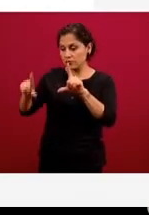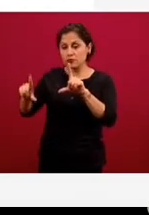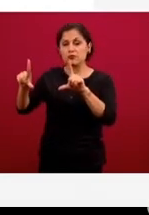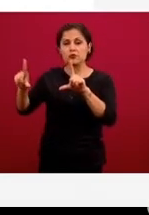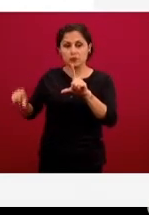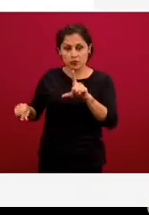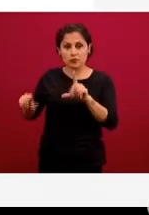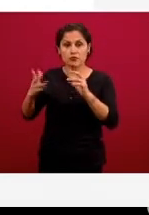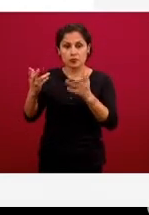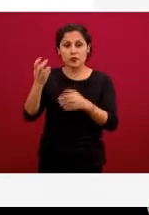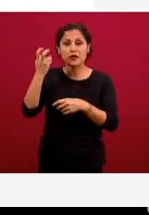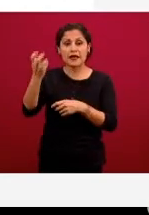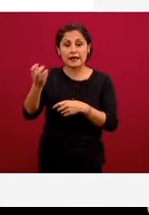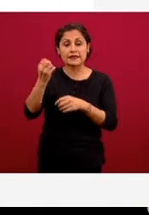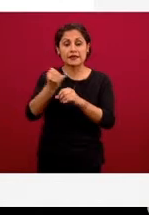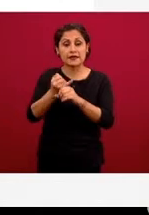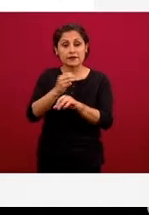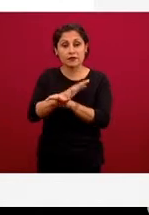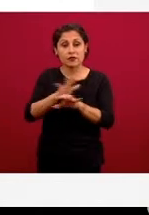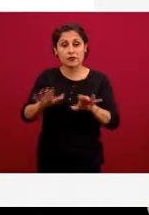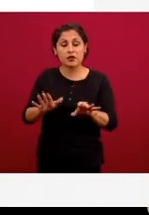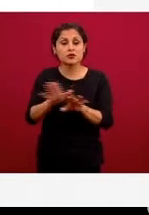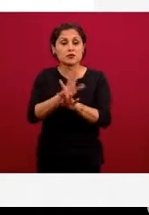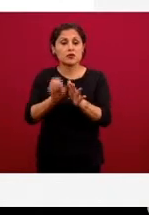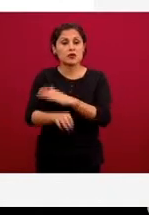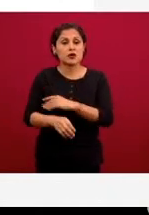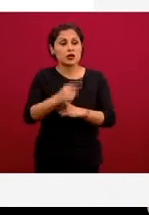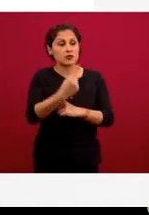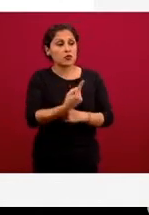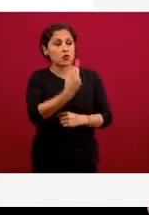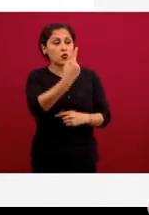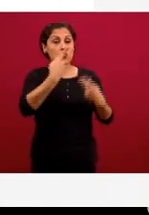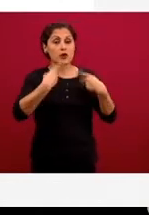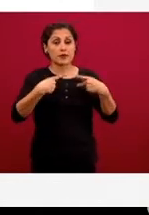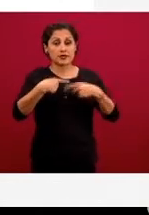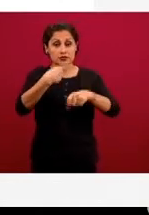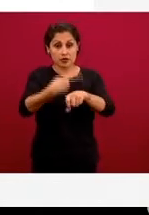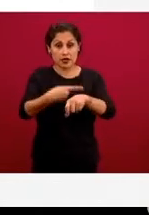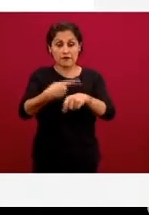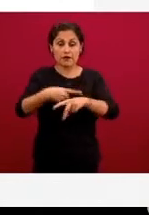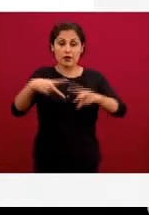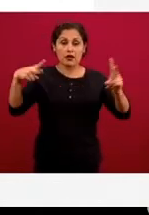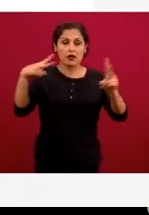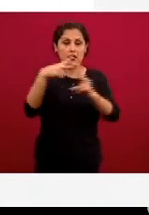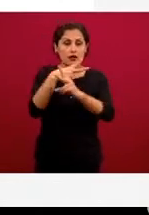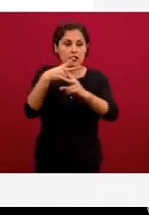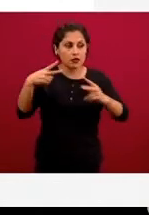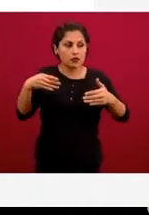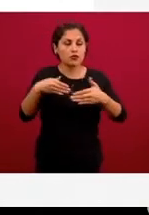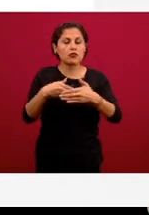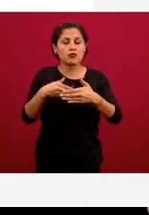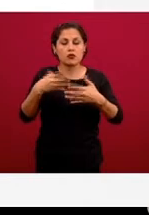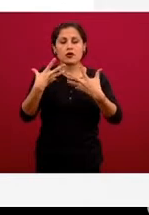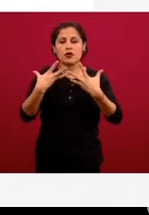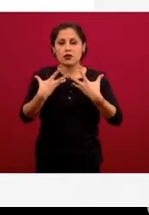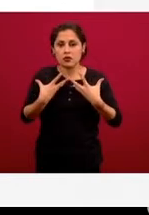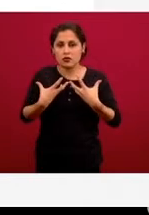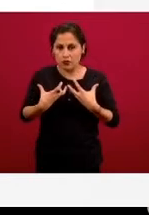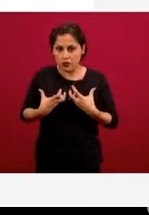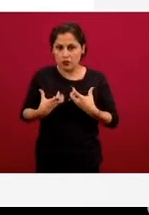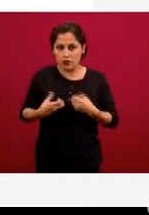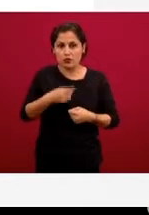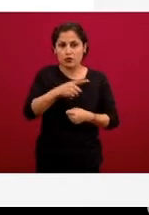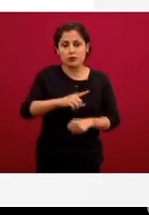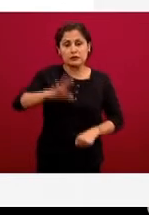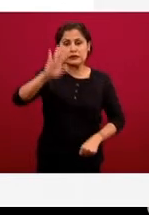these people have an acute respiratory problem and that they are going to get medical attention. We're going to see if they're